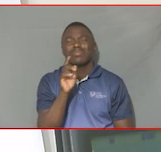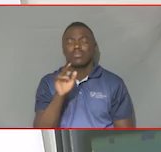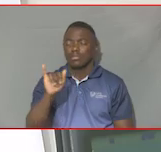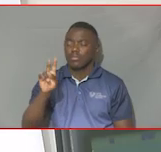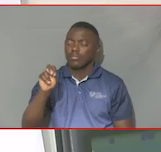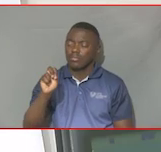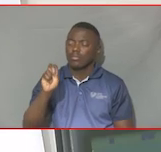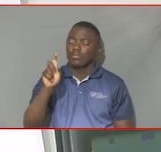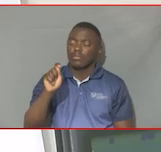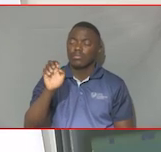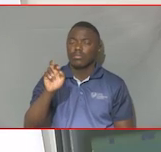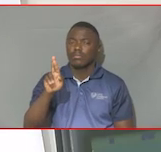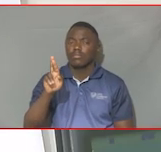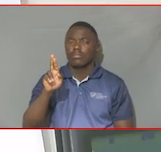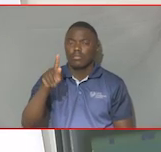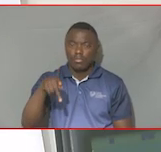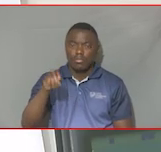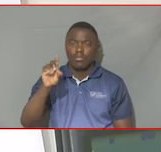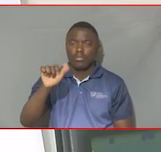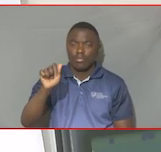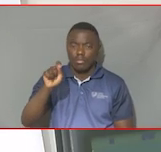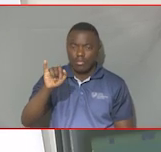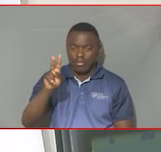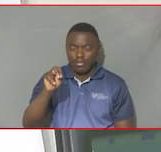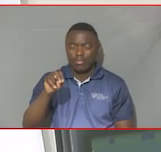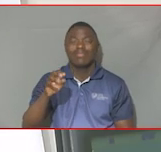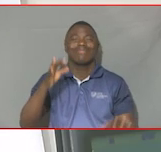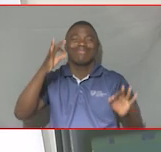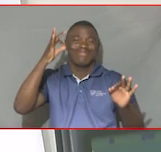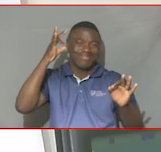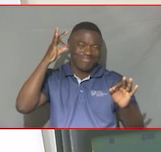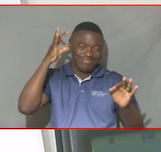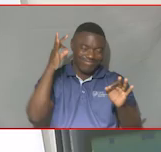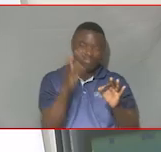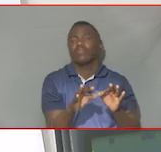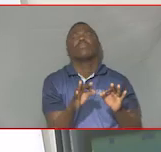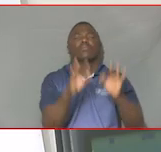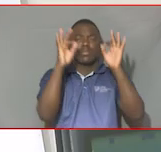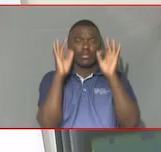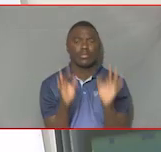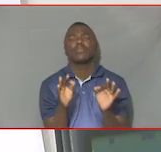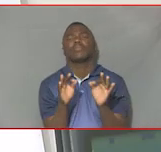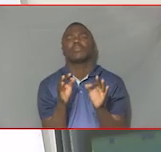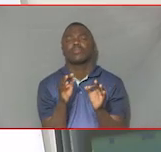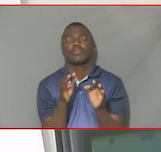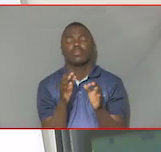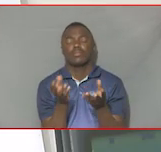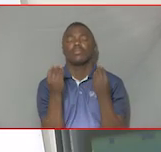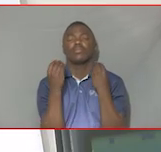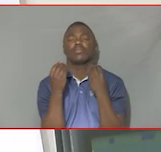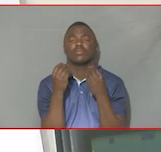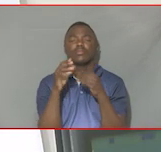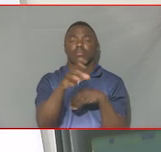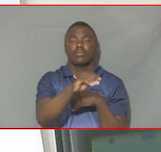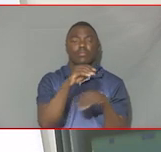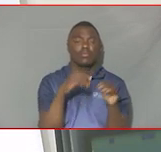will be a strong correlation. It will be an accurate value that you determine by substituting